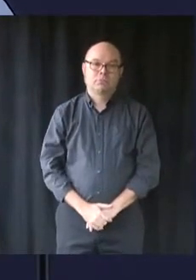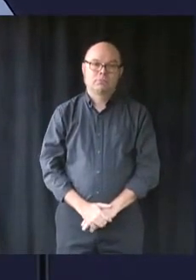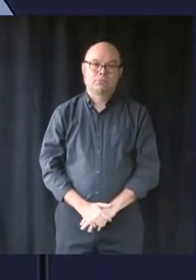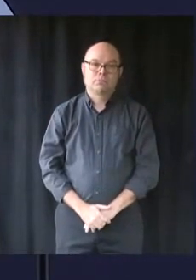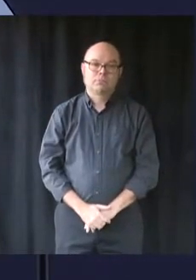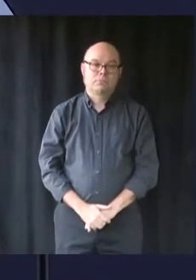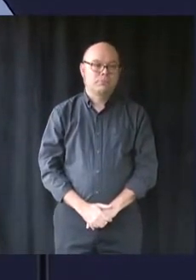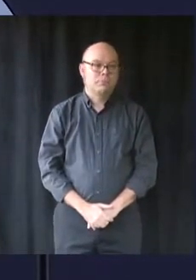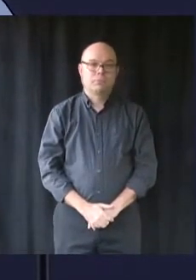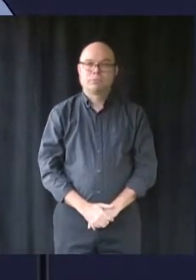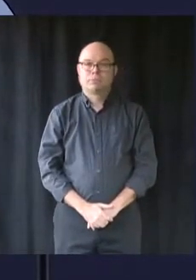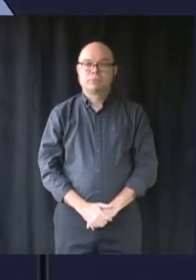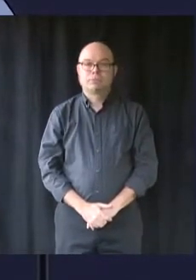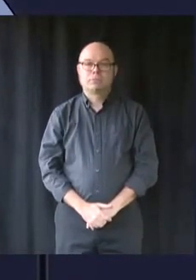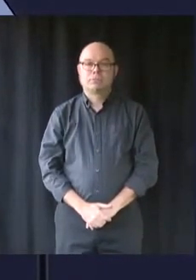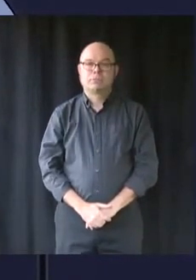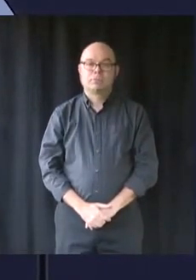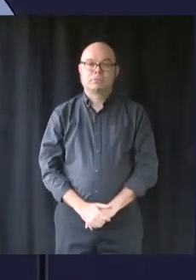Cannot be sustained.